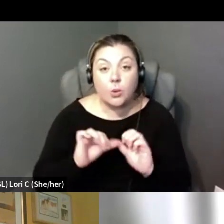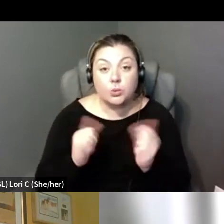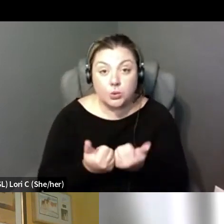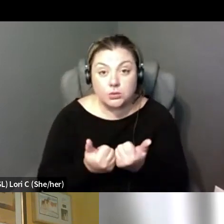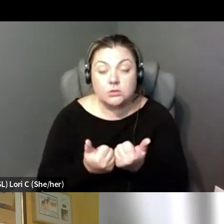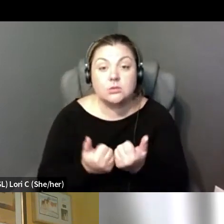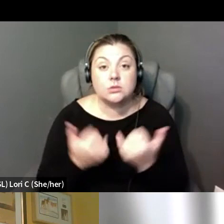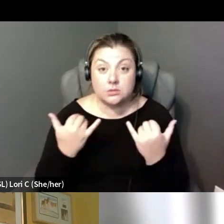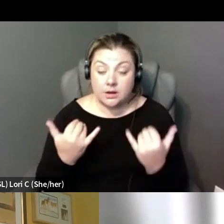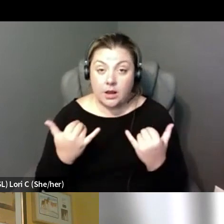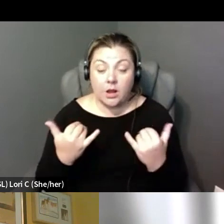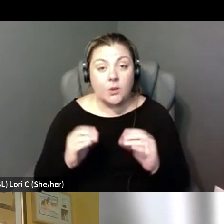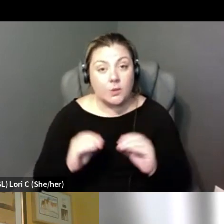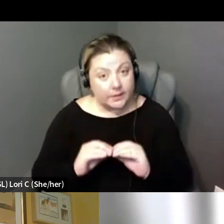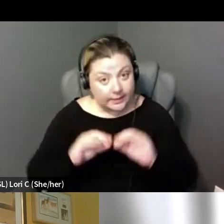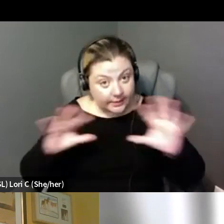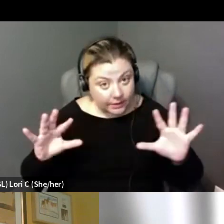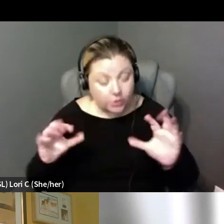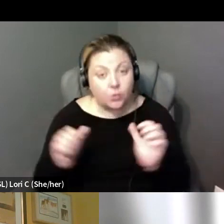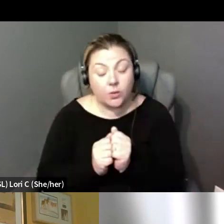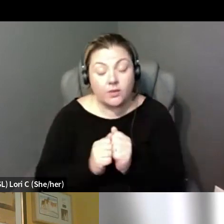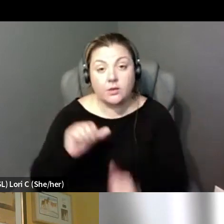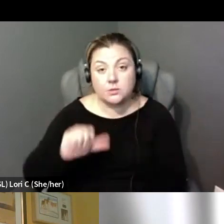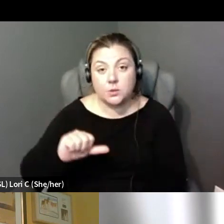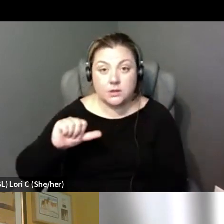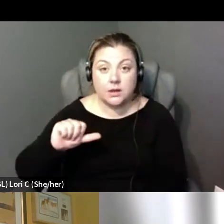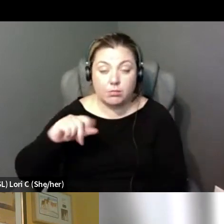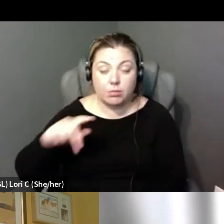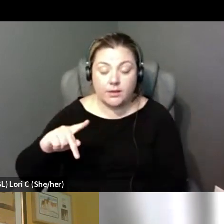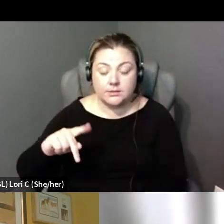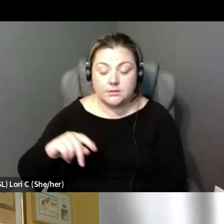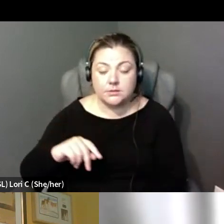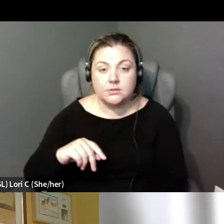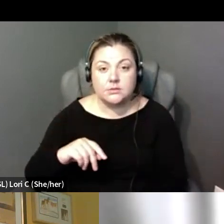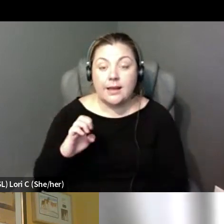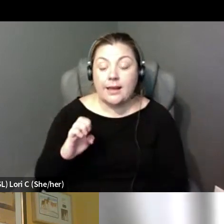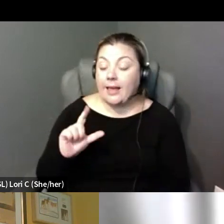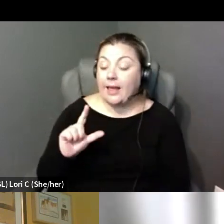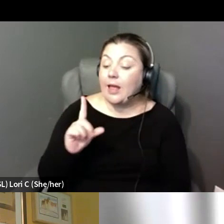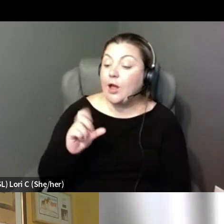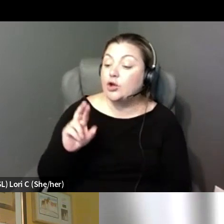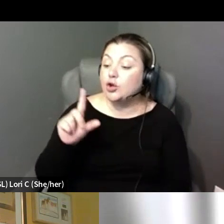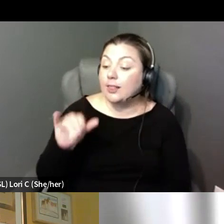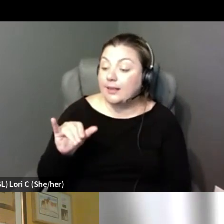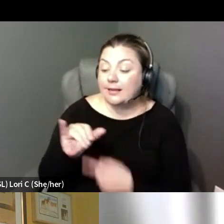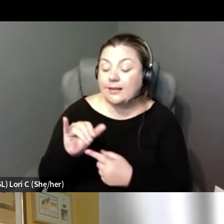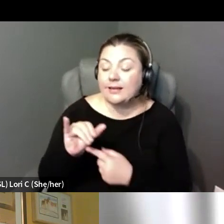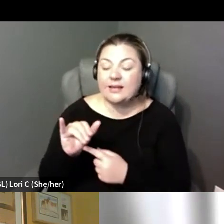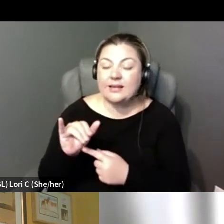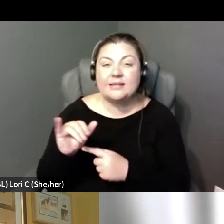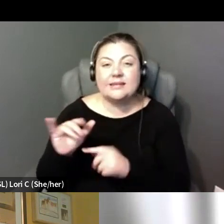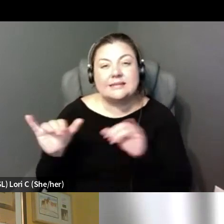clear, along with the Associated Press and others, that particularly the term the elderly is like saying the poor or, you